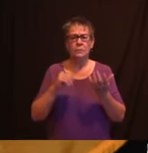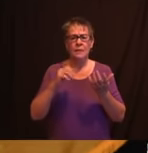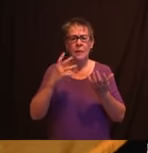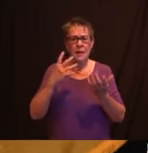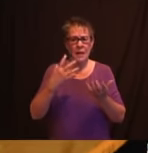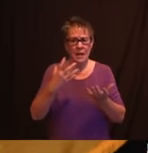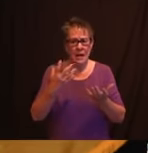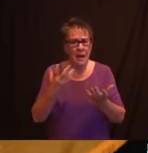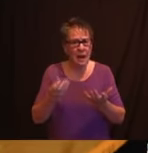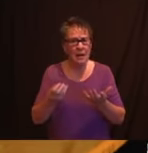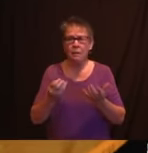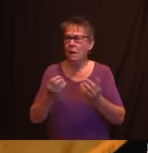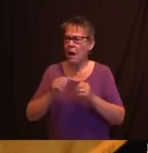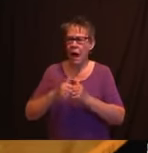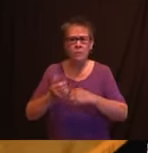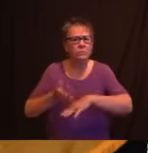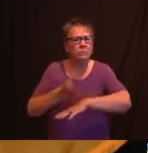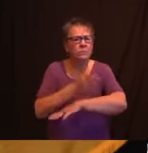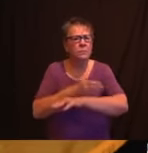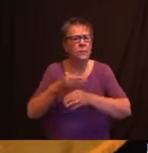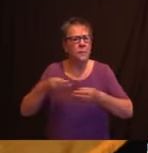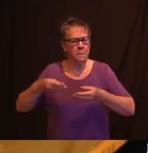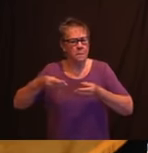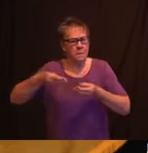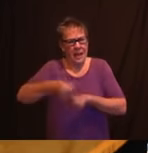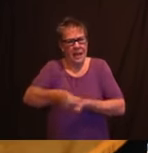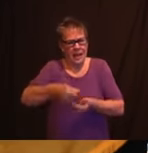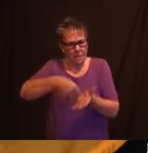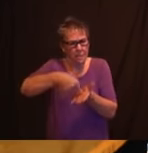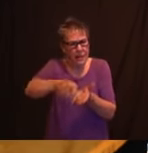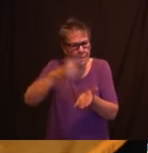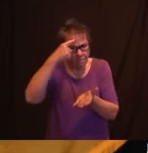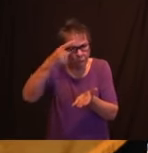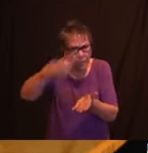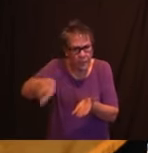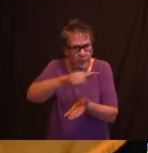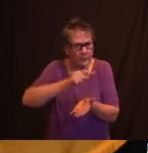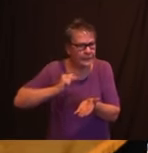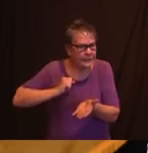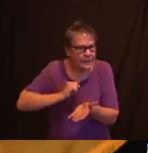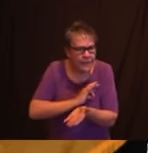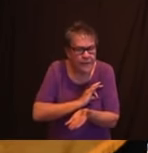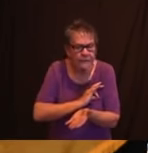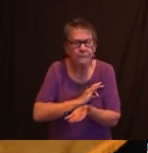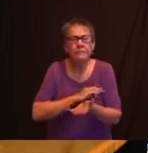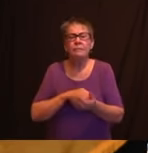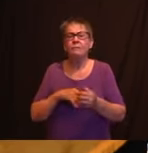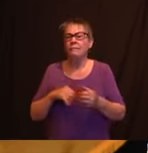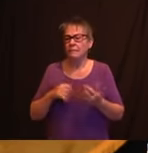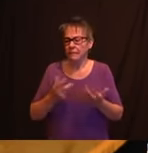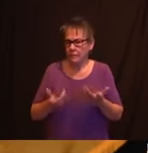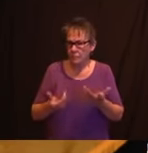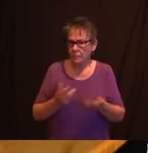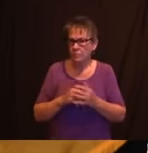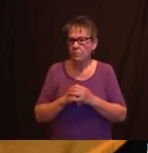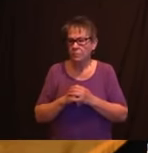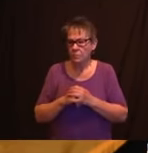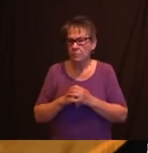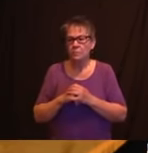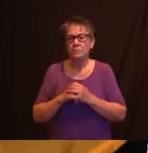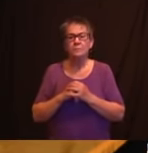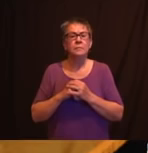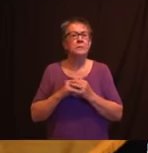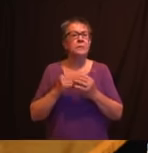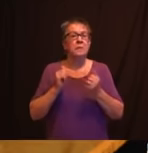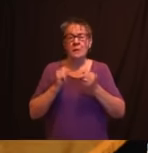workforce development package that may include temporary provider rate increases or temporary increases